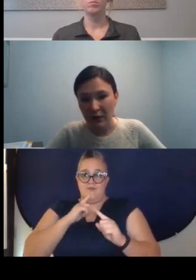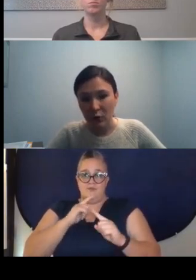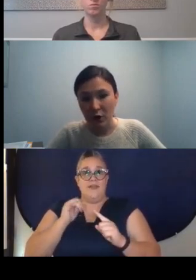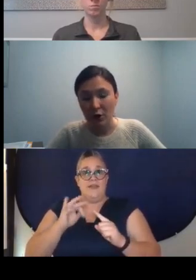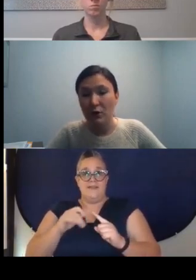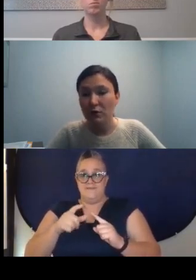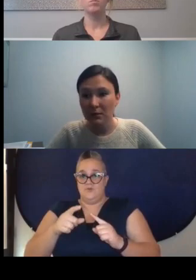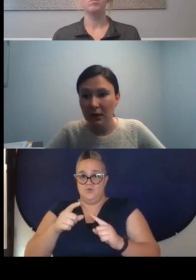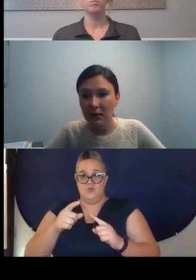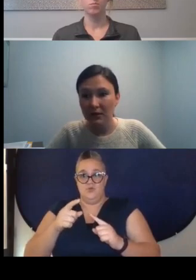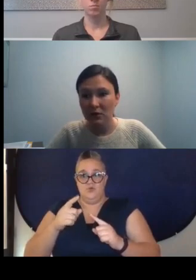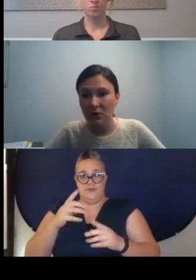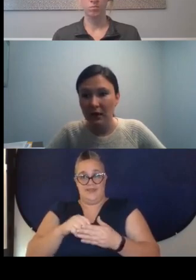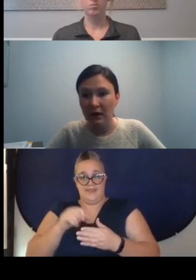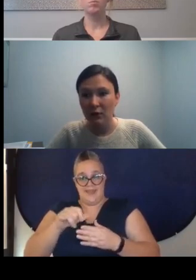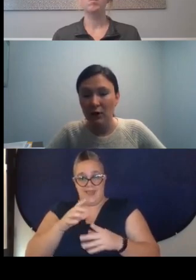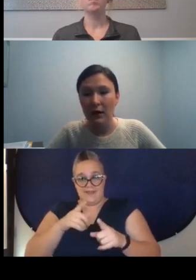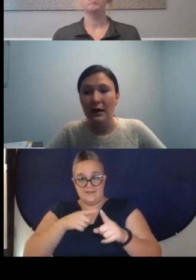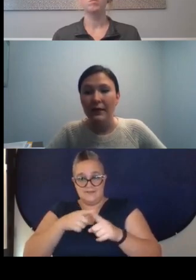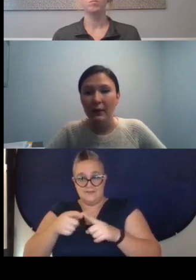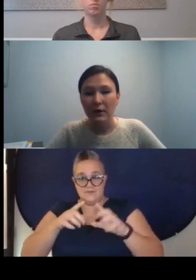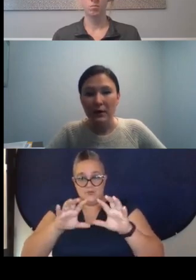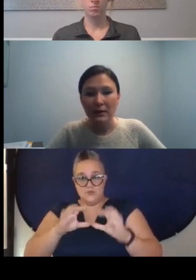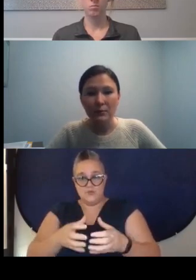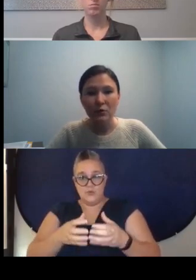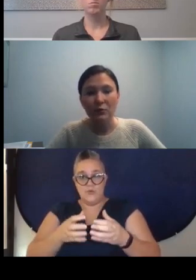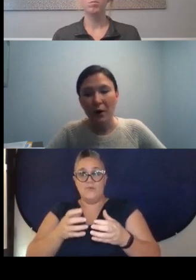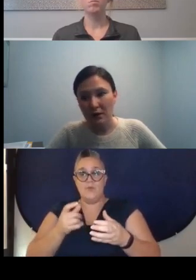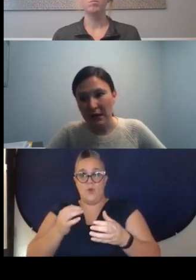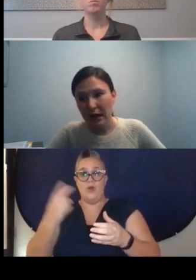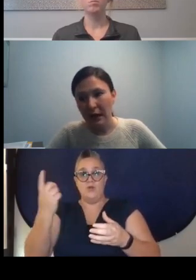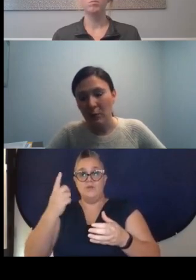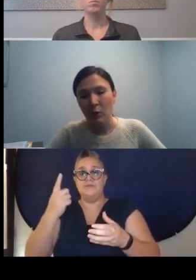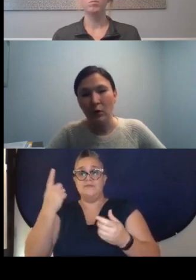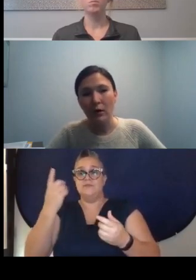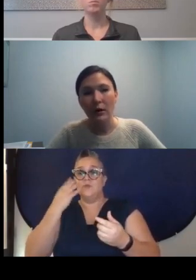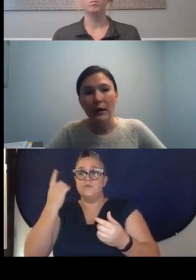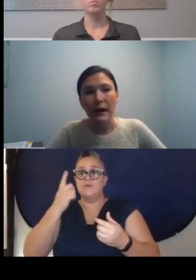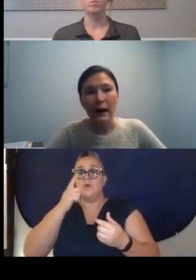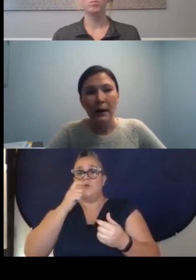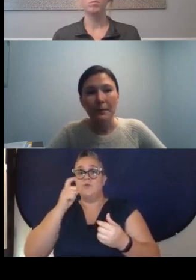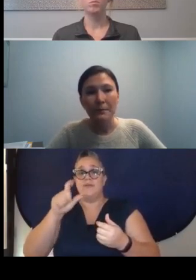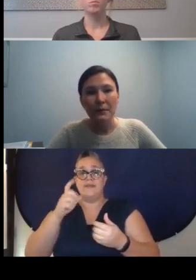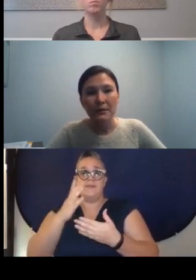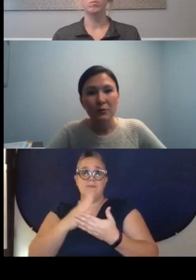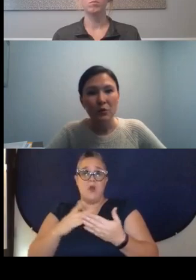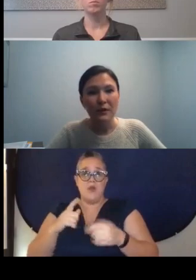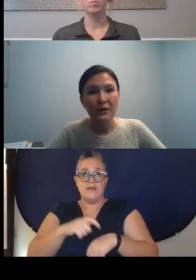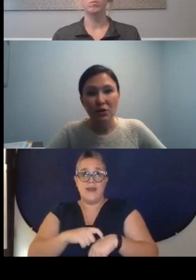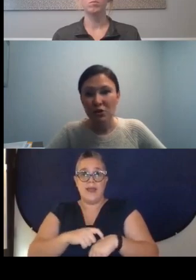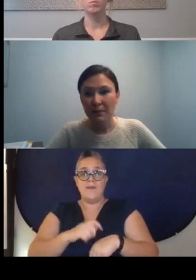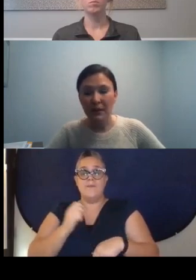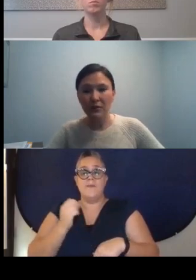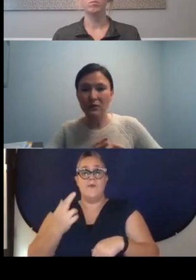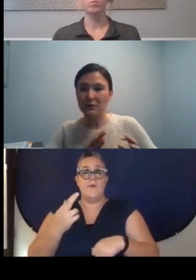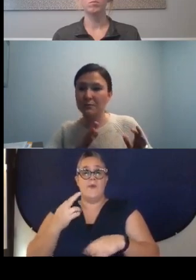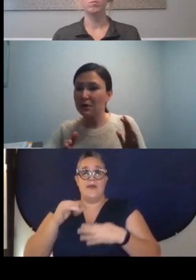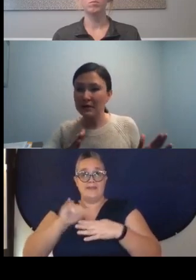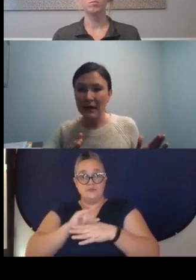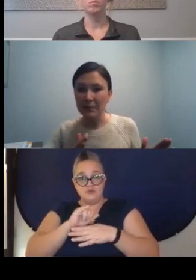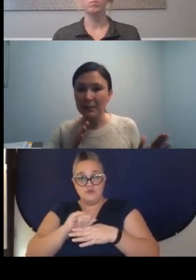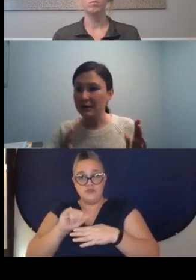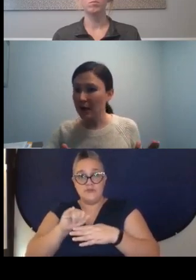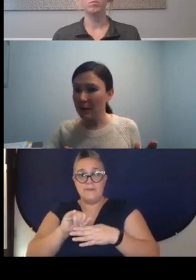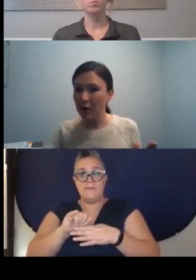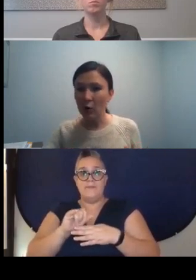within that category, you know somebody that falls within that category that would need some sort of part-time or maybe some sort of internship, like there's a